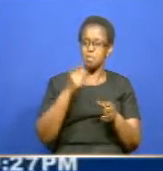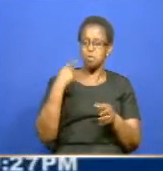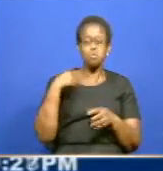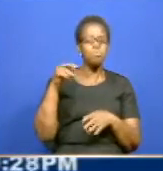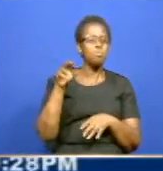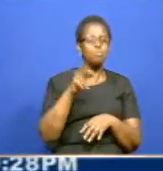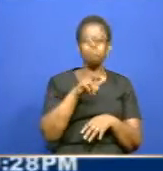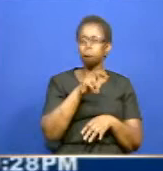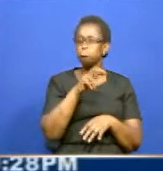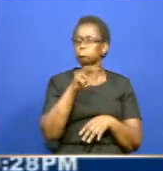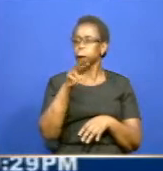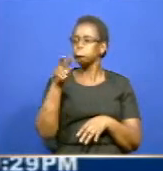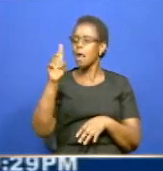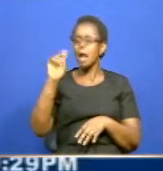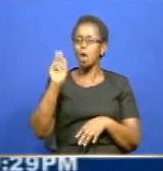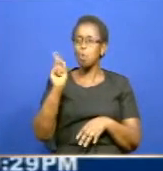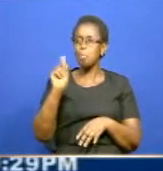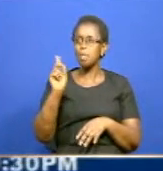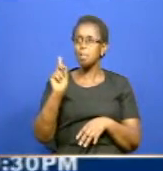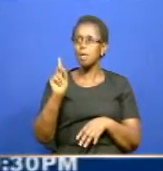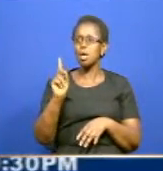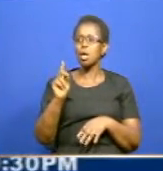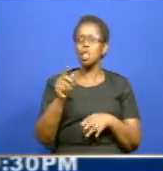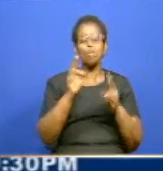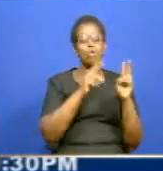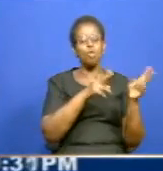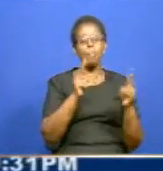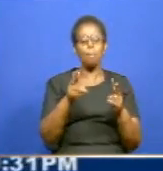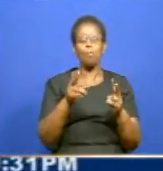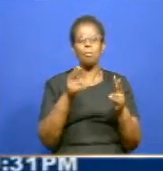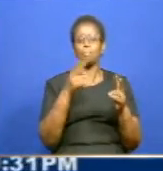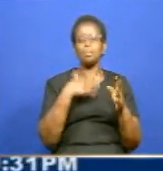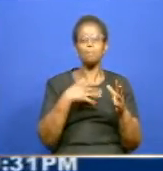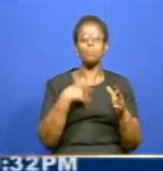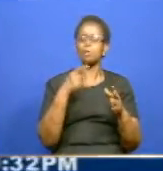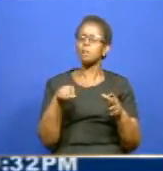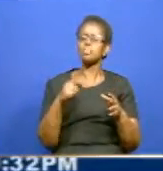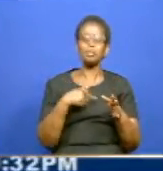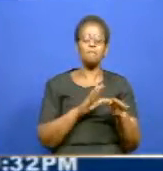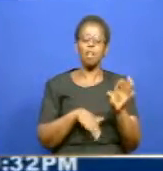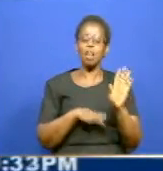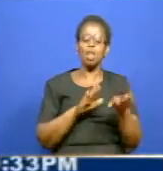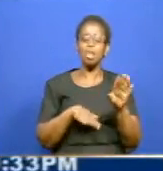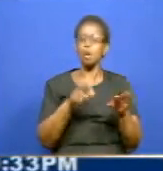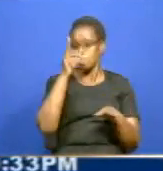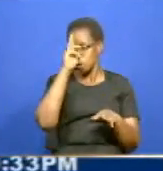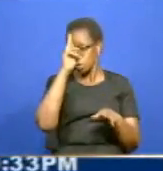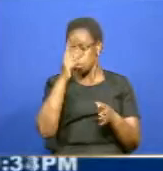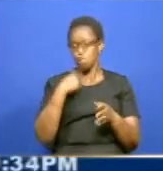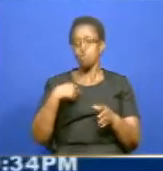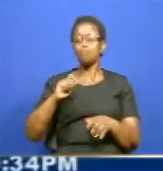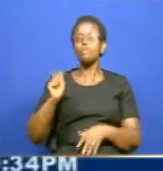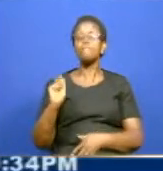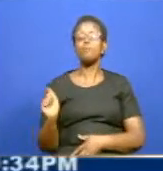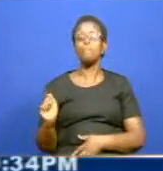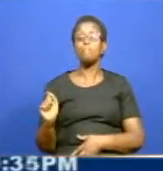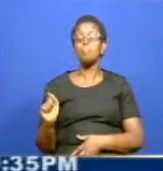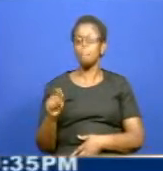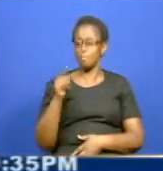city, the ordinary retailers are now making police uniforms. And Mr. Speaker, it is becoming a